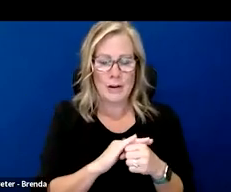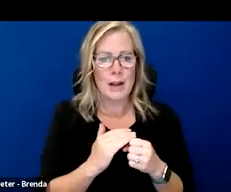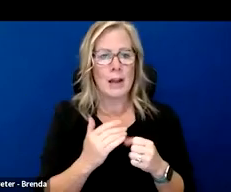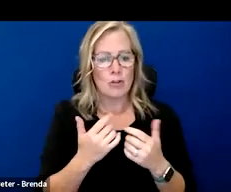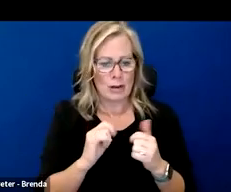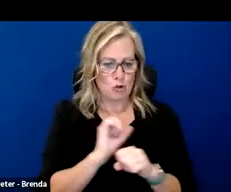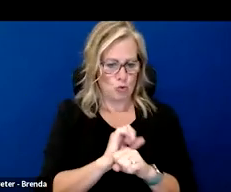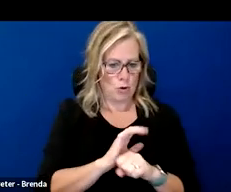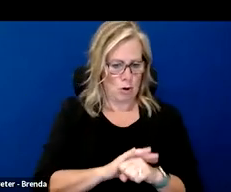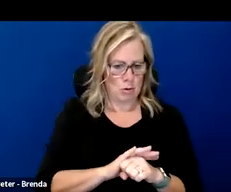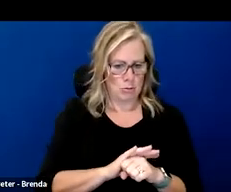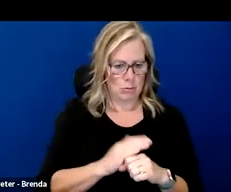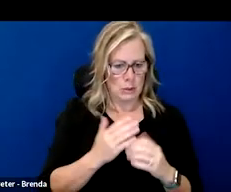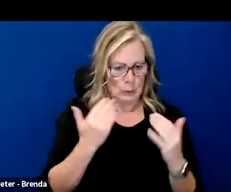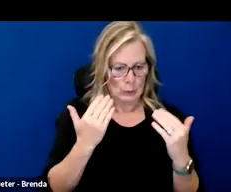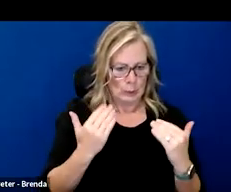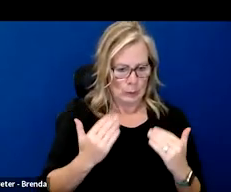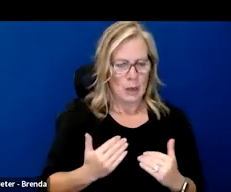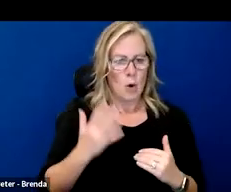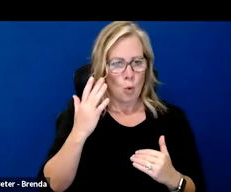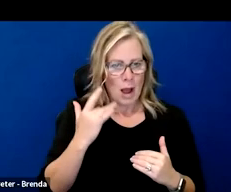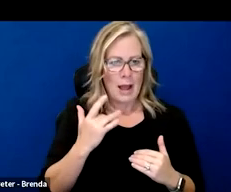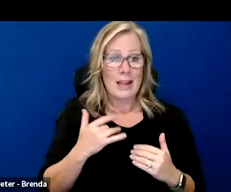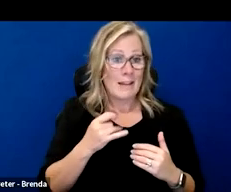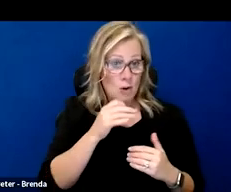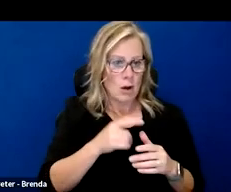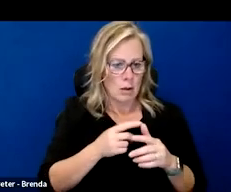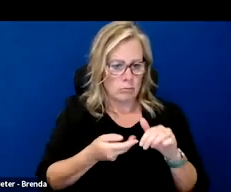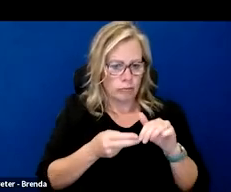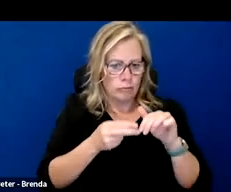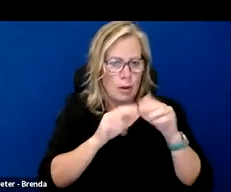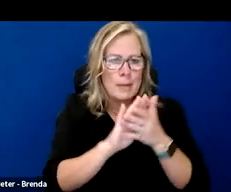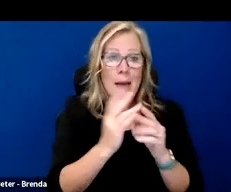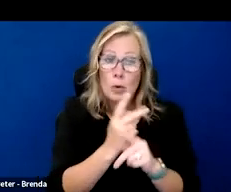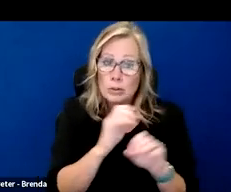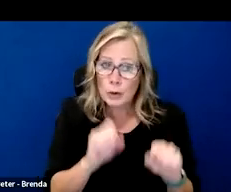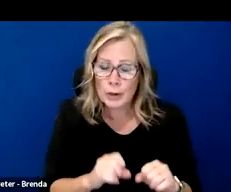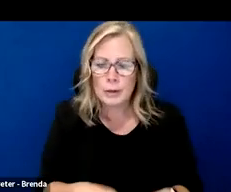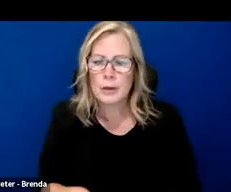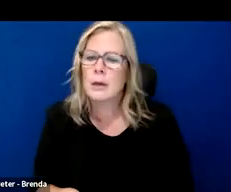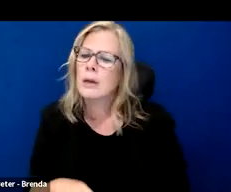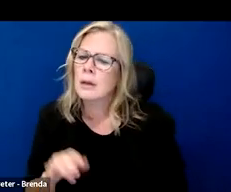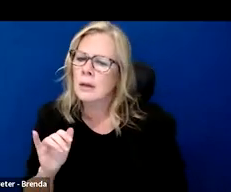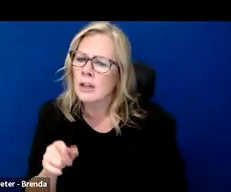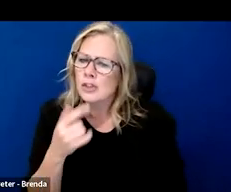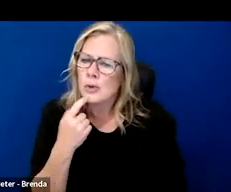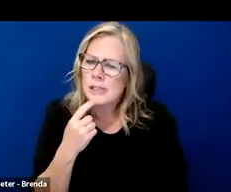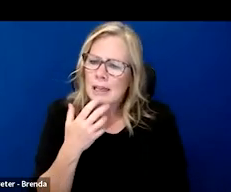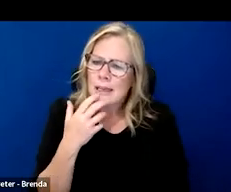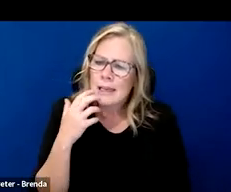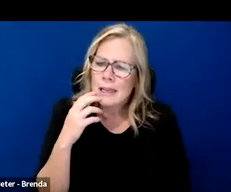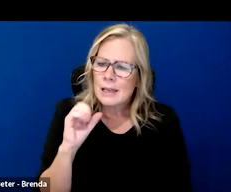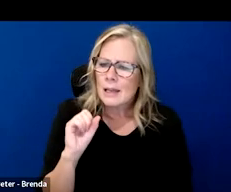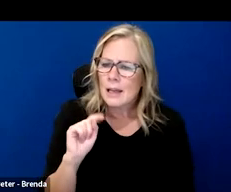that we're experiencing. Mm-hmm. And so when you were saying that heat stroke is a medical emergency, we should